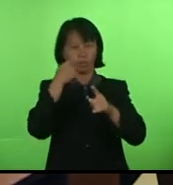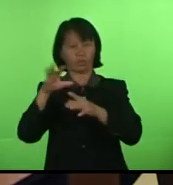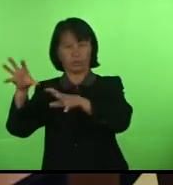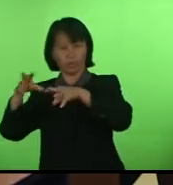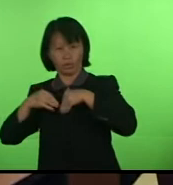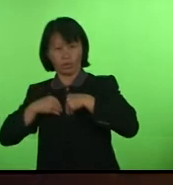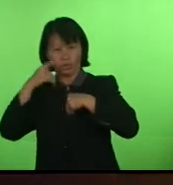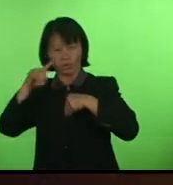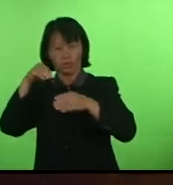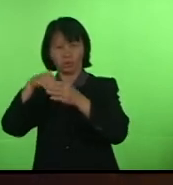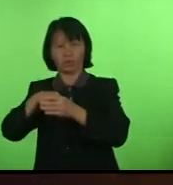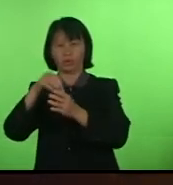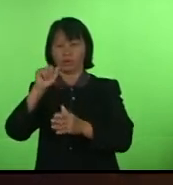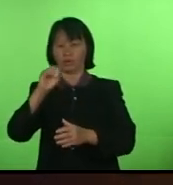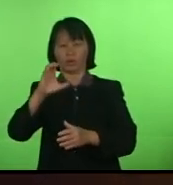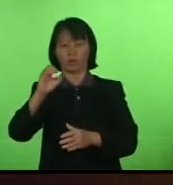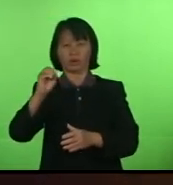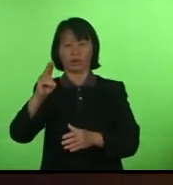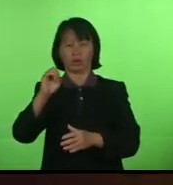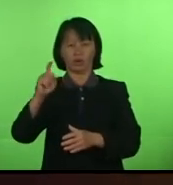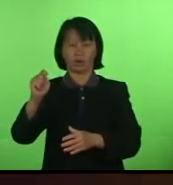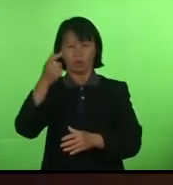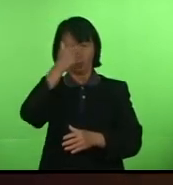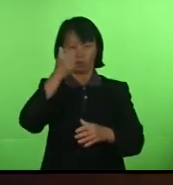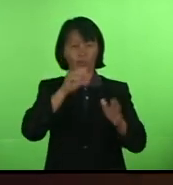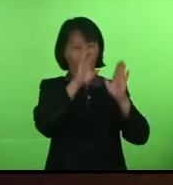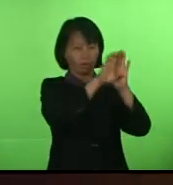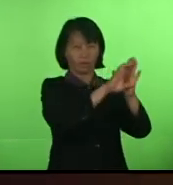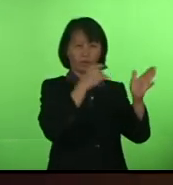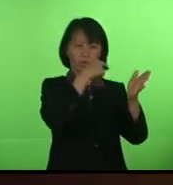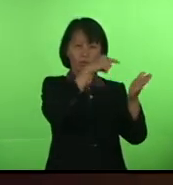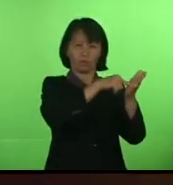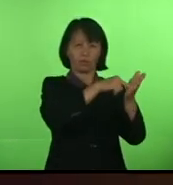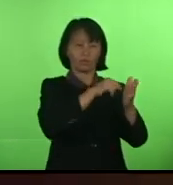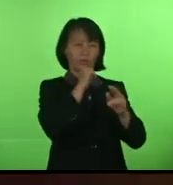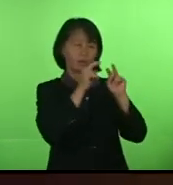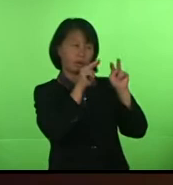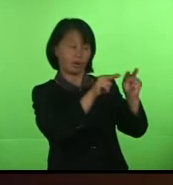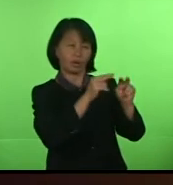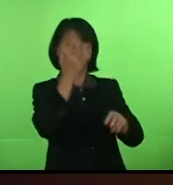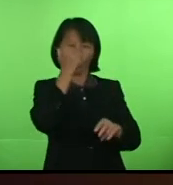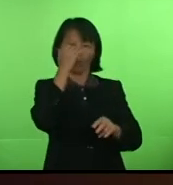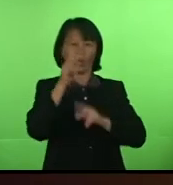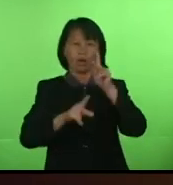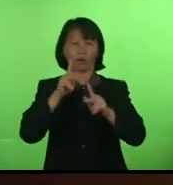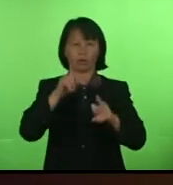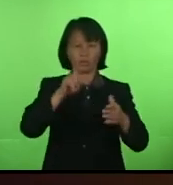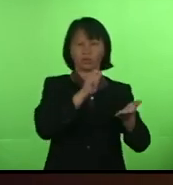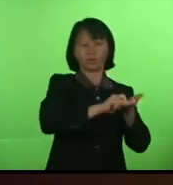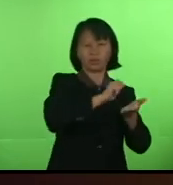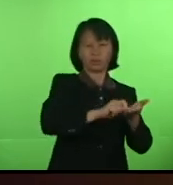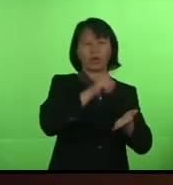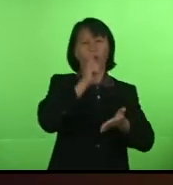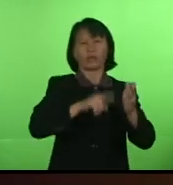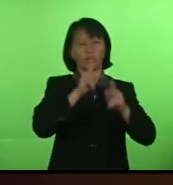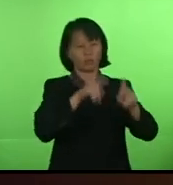into account, because this model does not look why people have to write, why people have